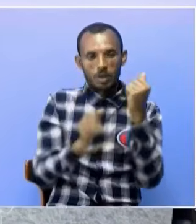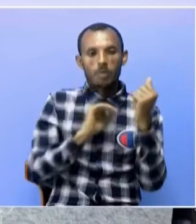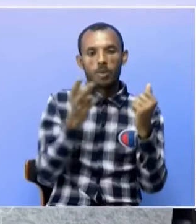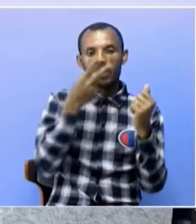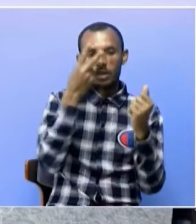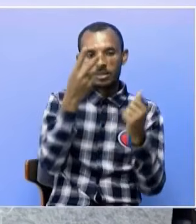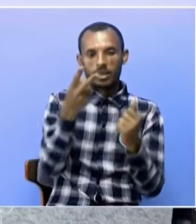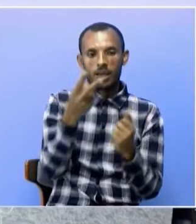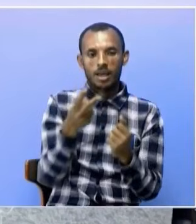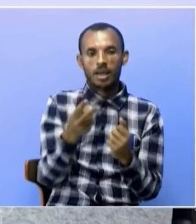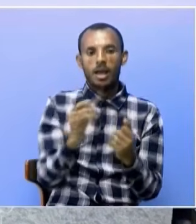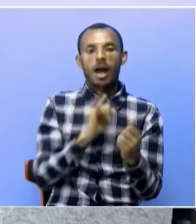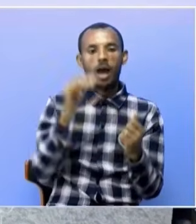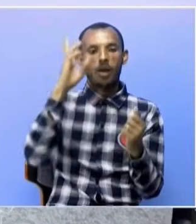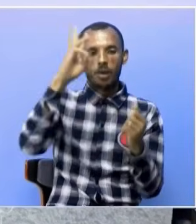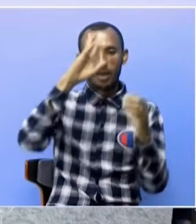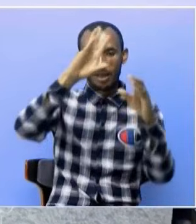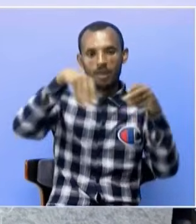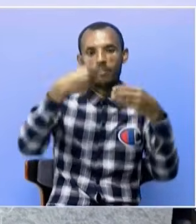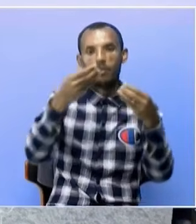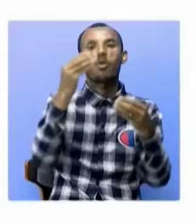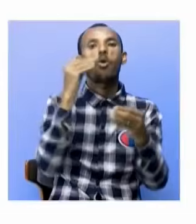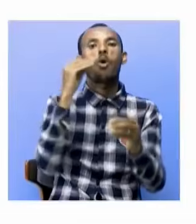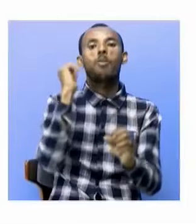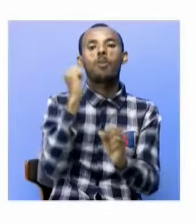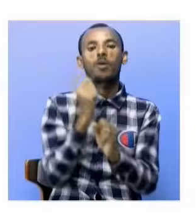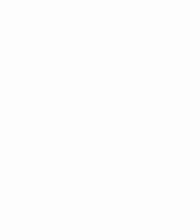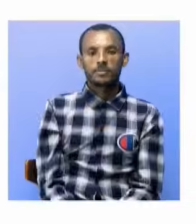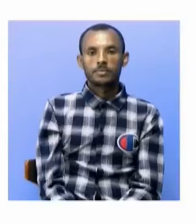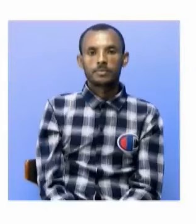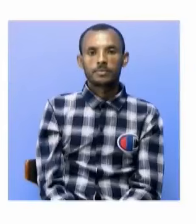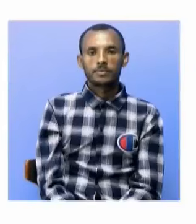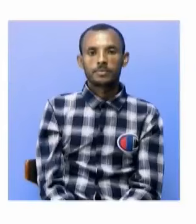so far, I will give you a homework, okay?